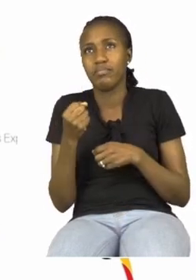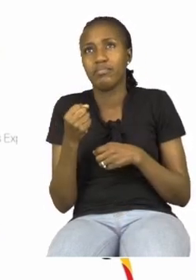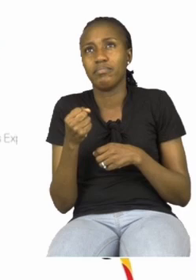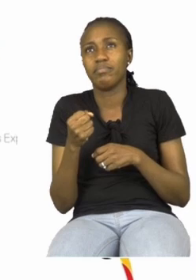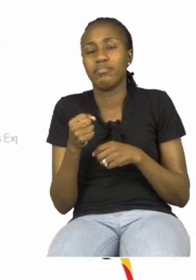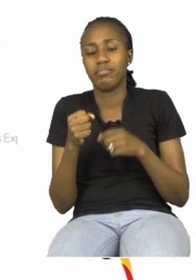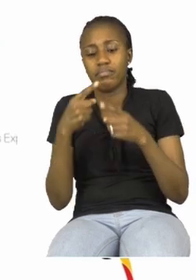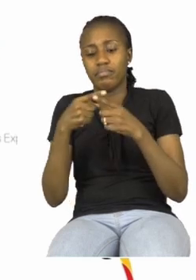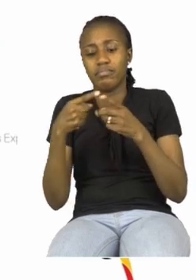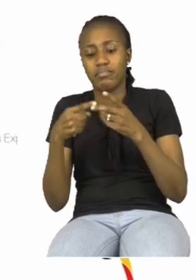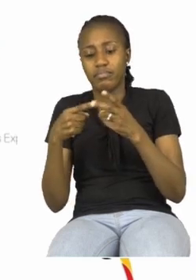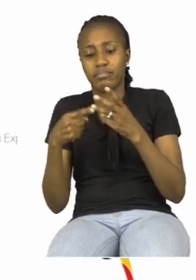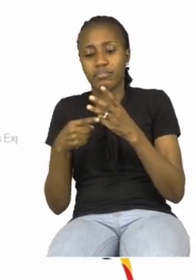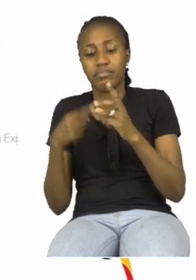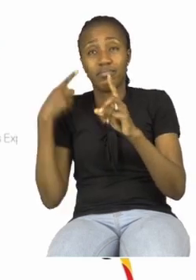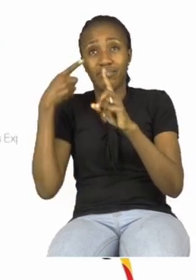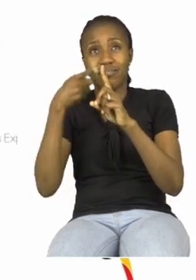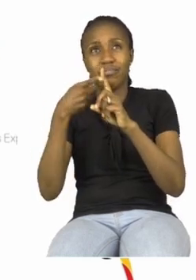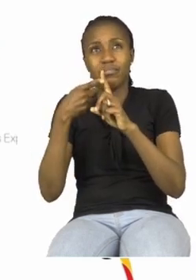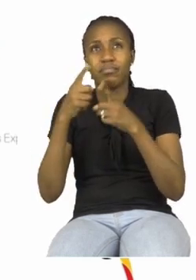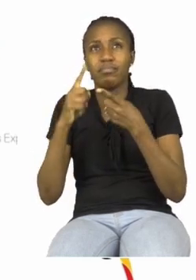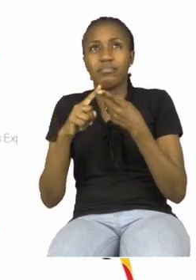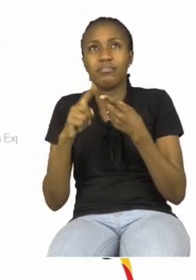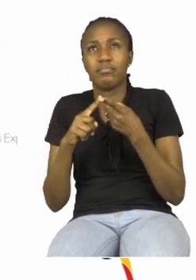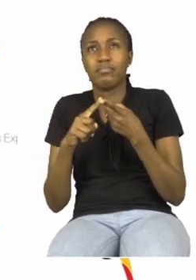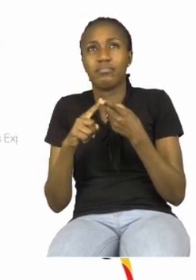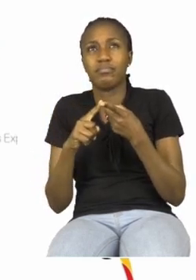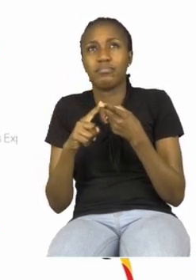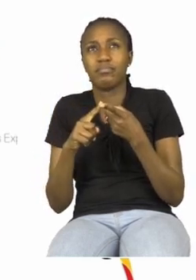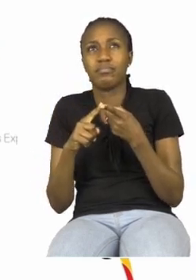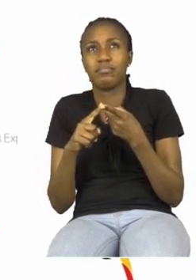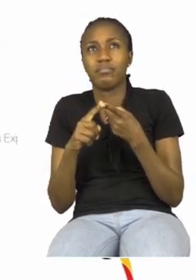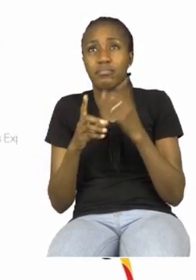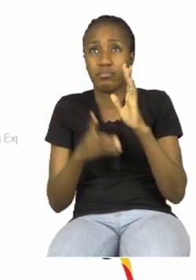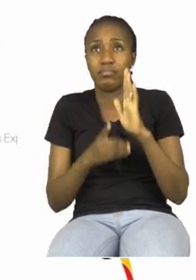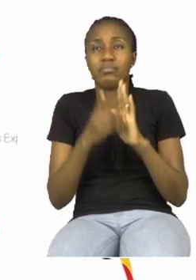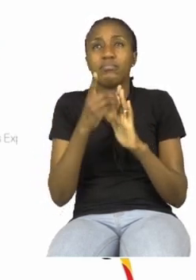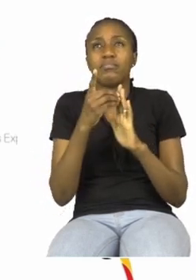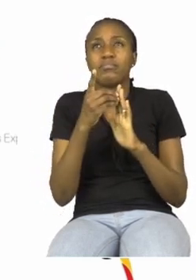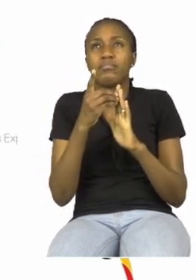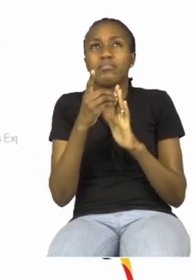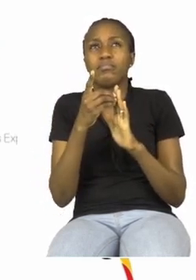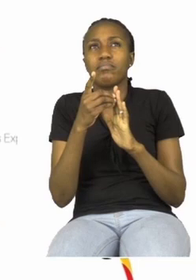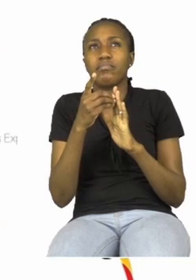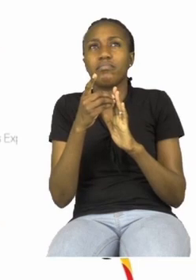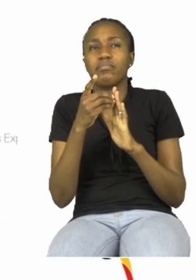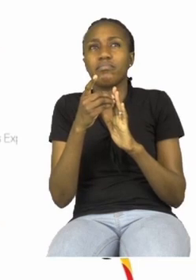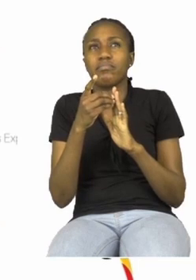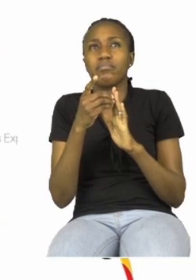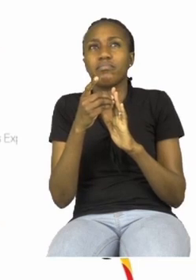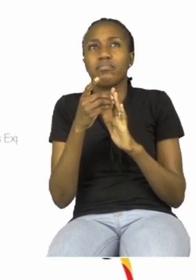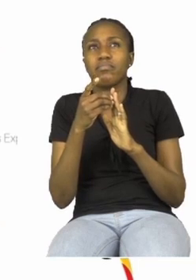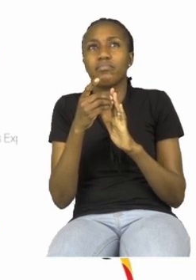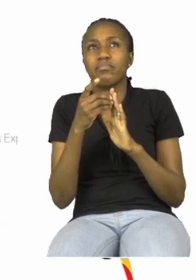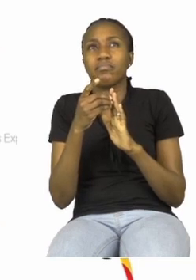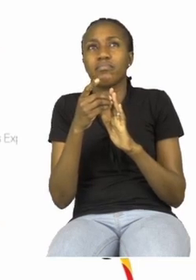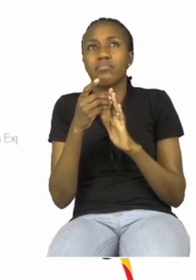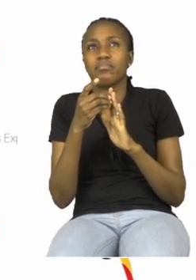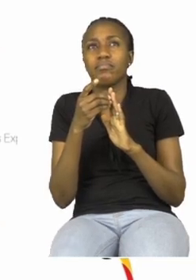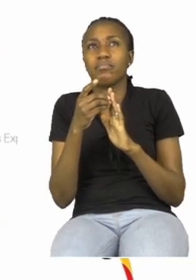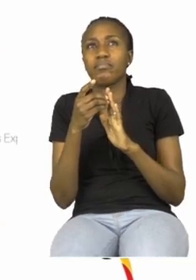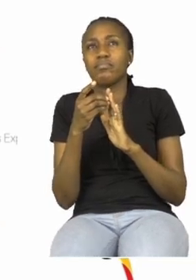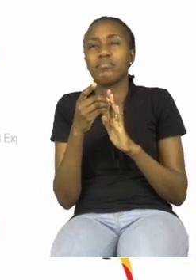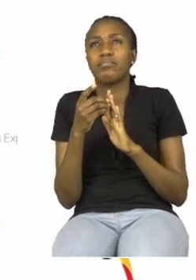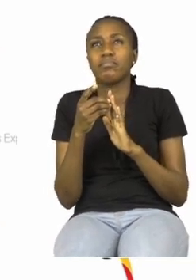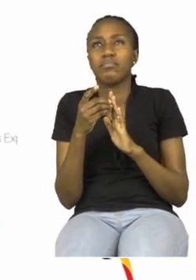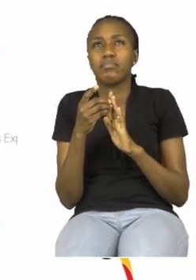I tabled there at the AGM were as follows. The first one, development, and development in 2 prongs. One's on grassroots